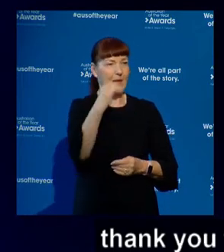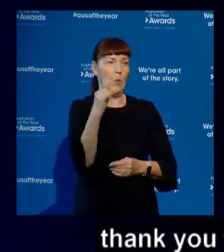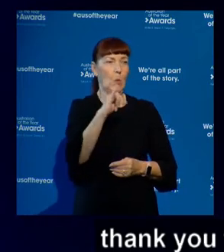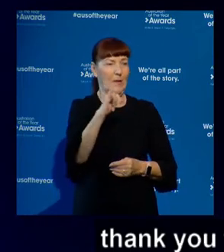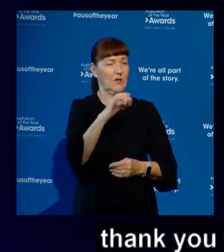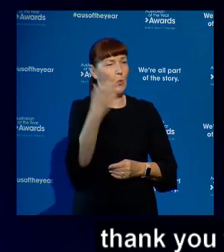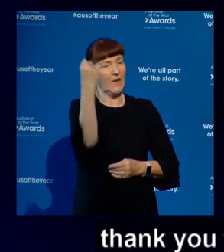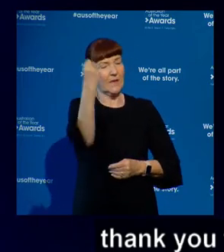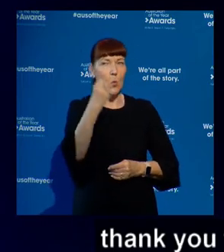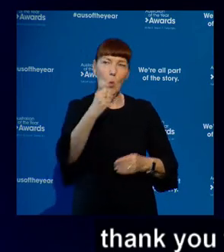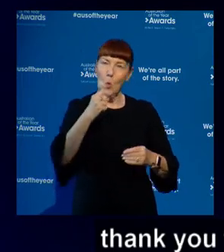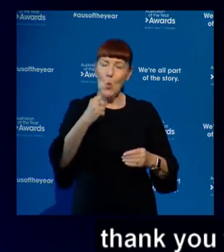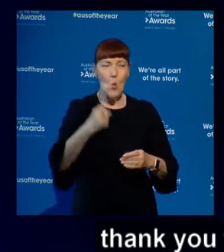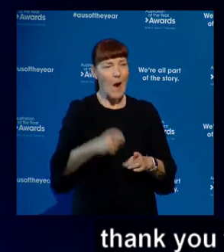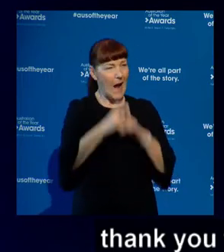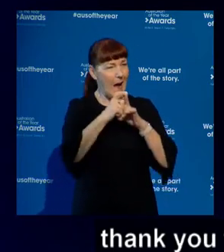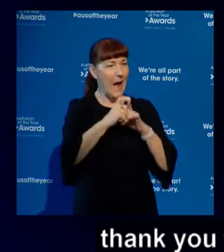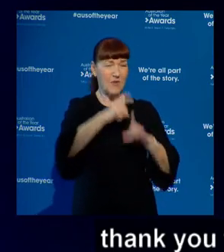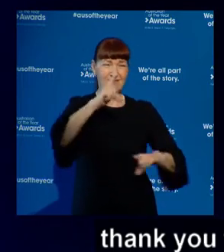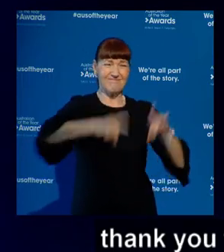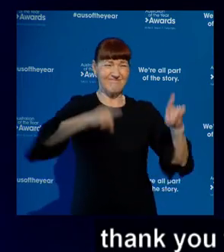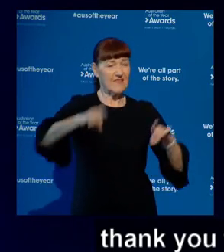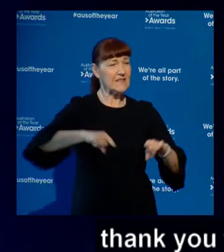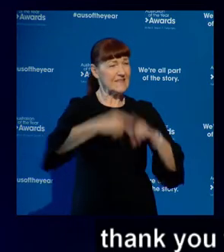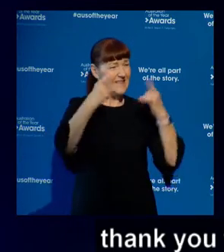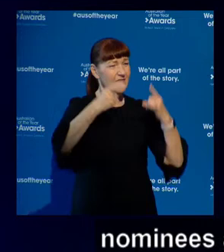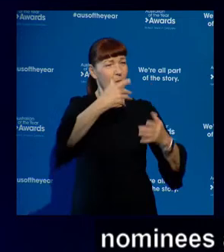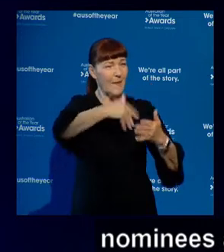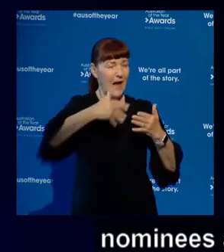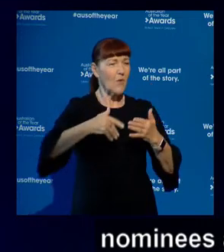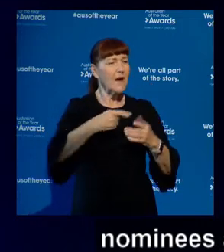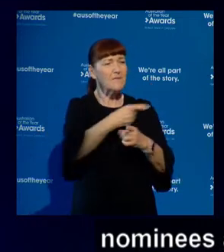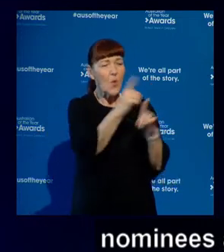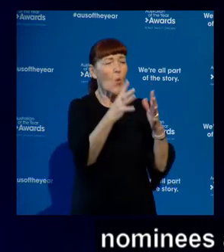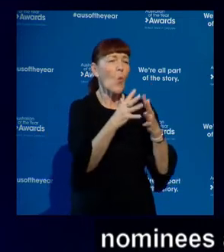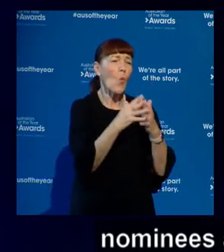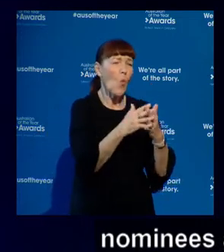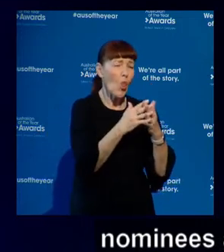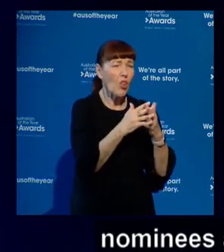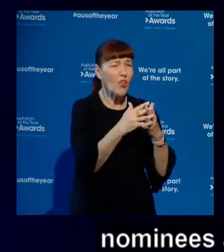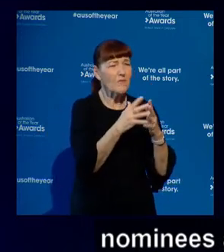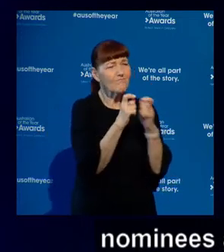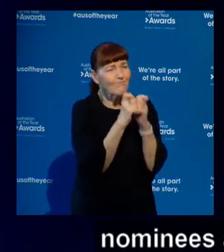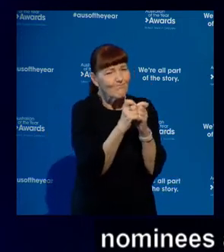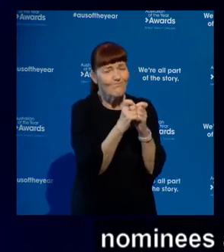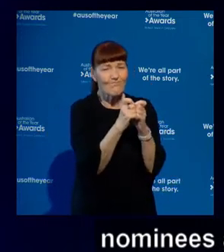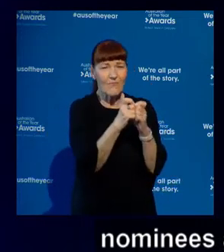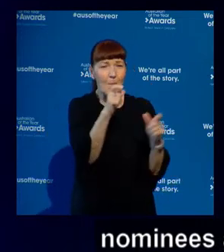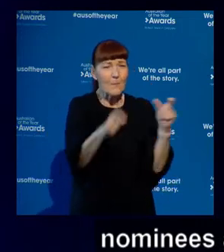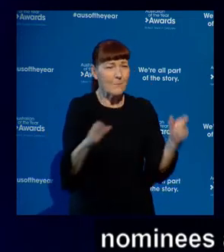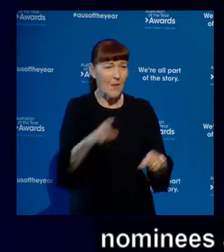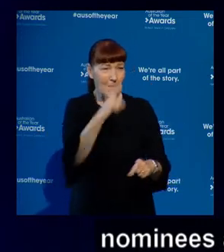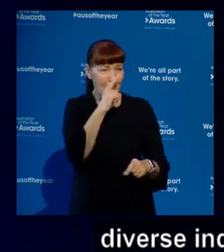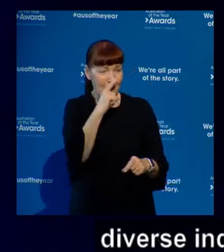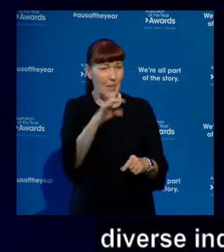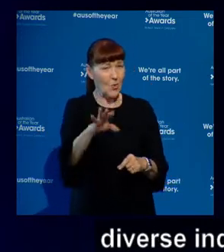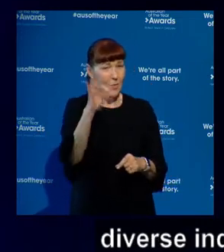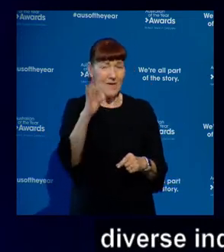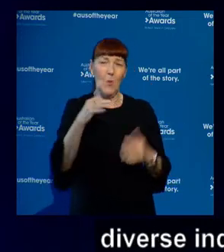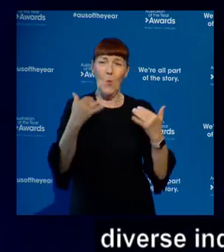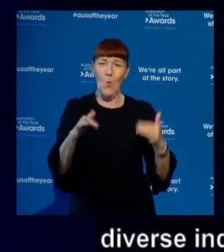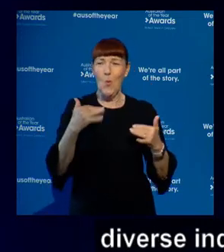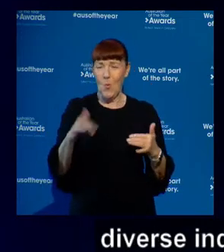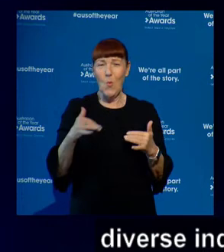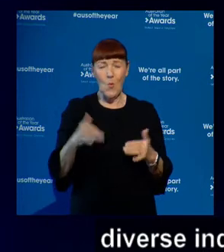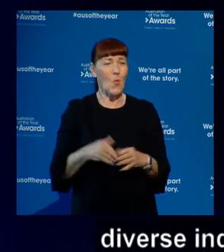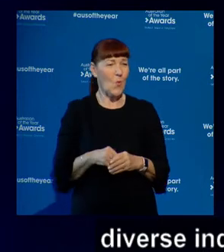many diverse individuals, so many deserving individuals. And I thank you for your commitment to selecting the amazing people